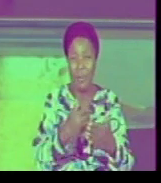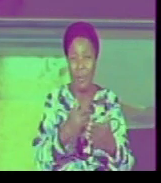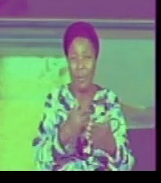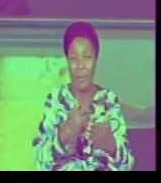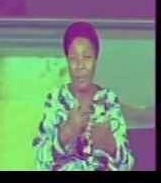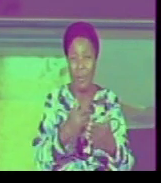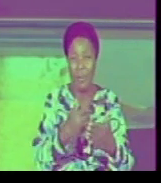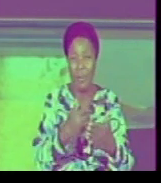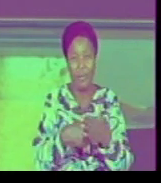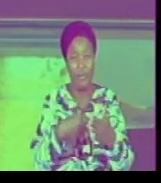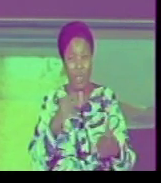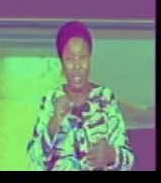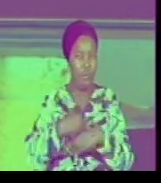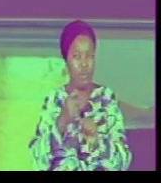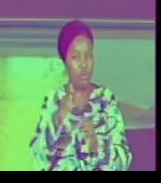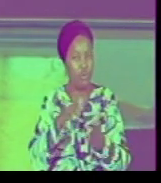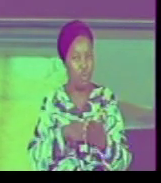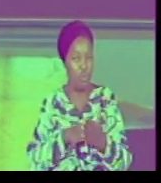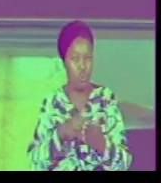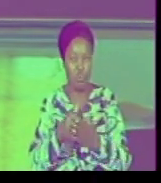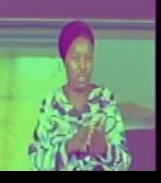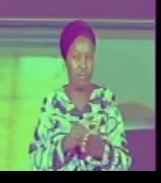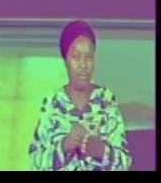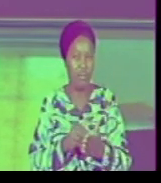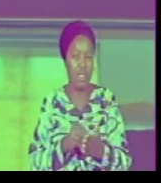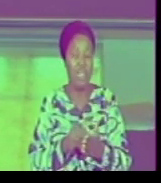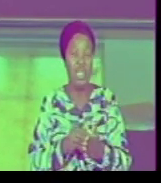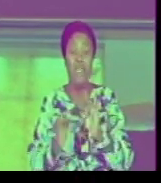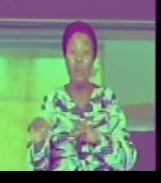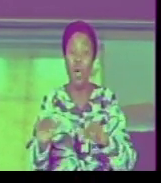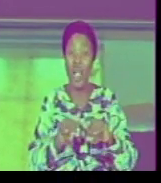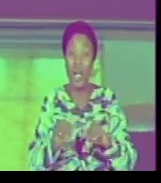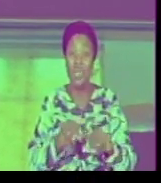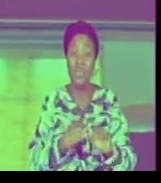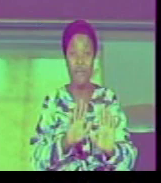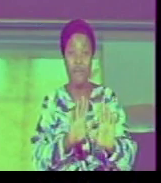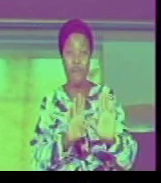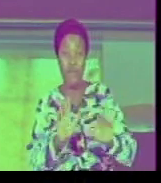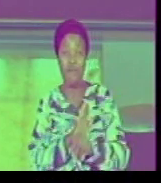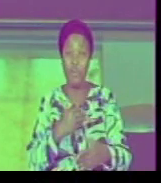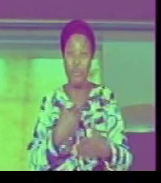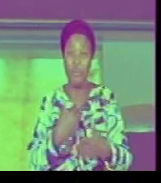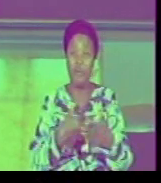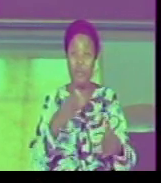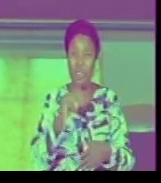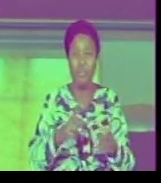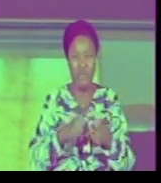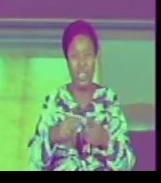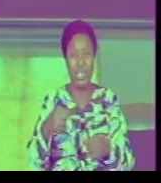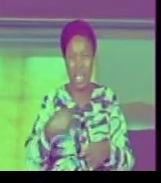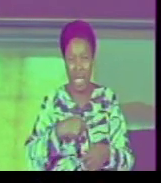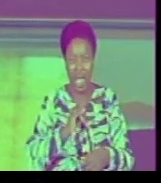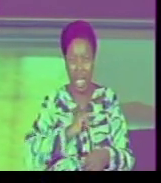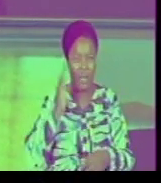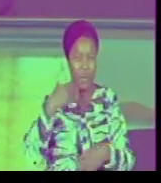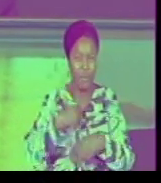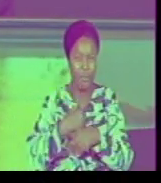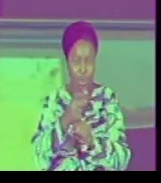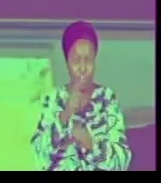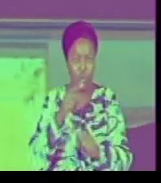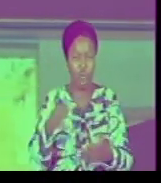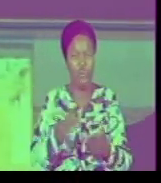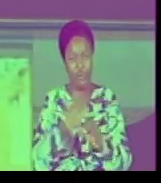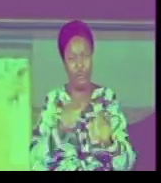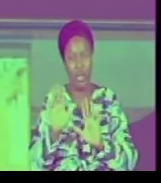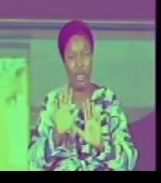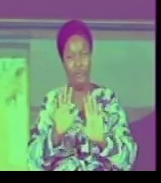you act fearful before them, I will confound you. I'll make you fearful. But if